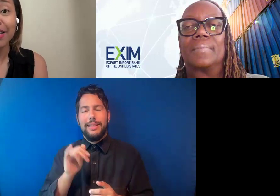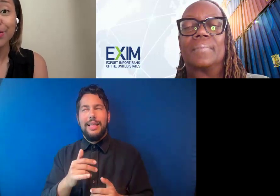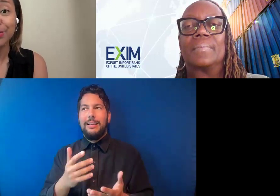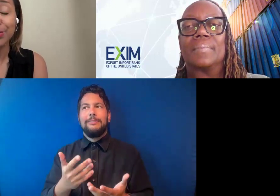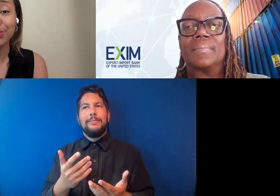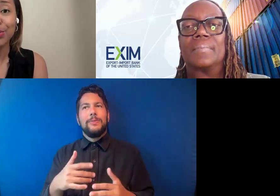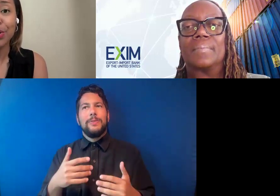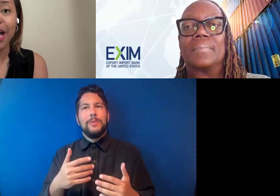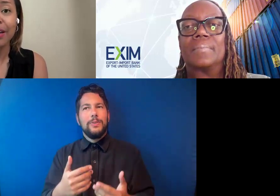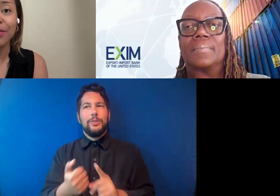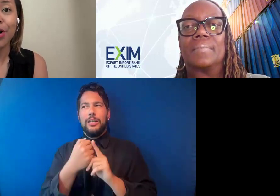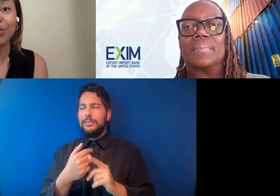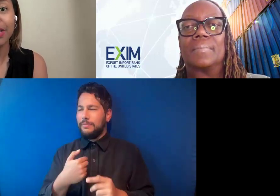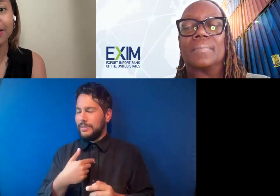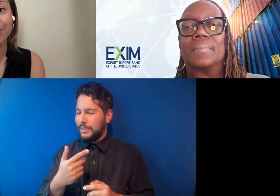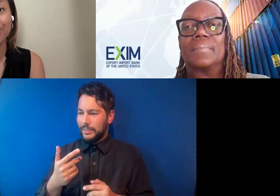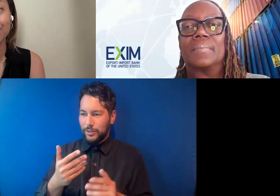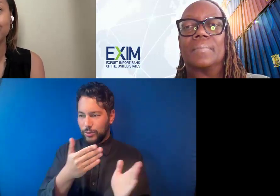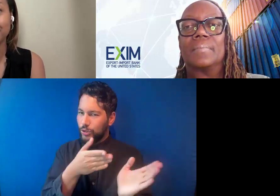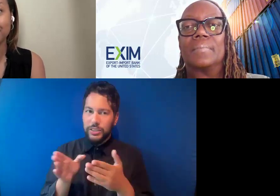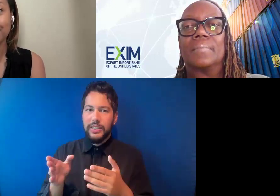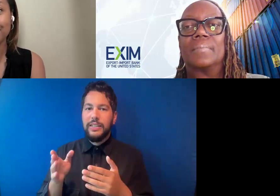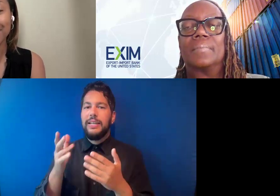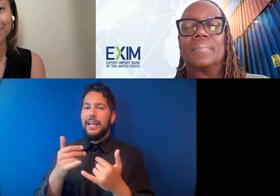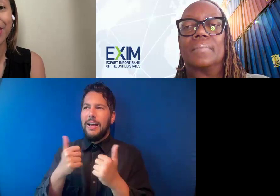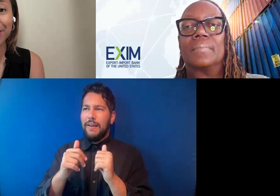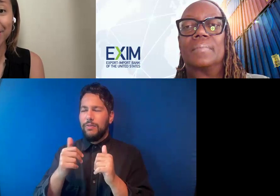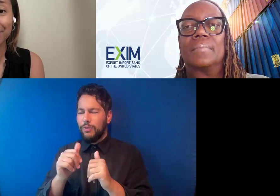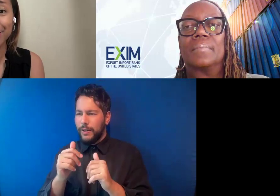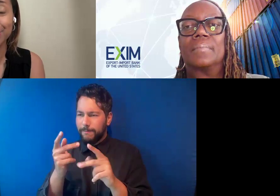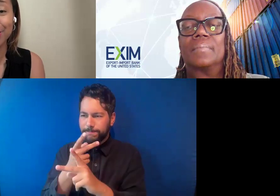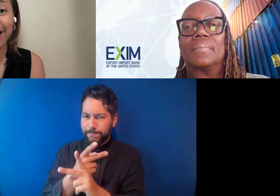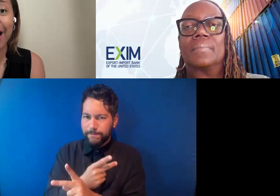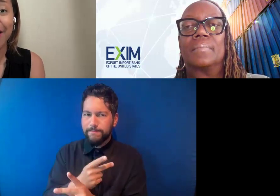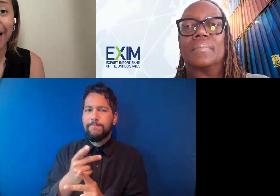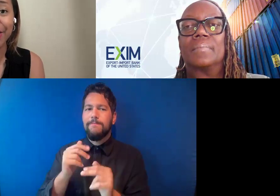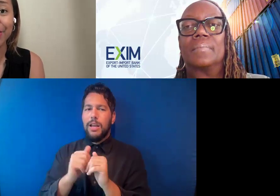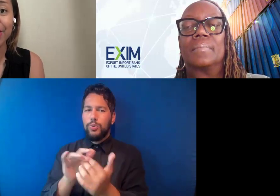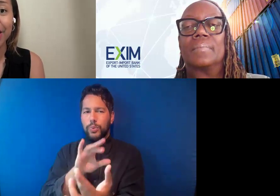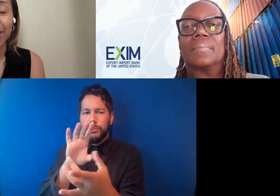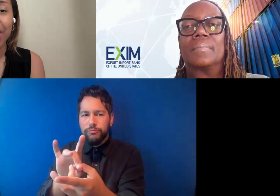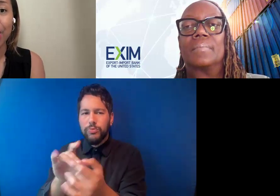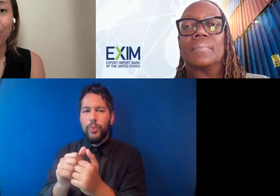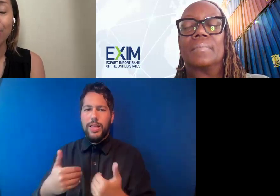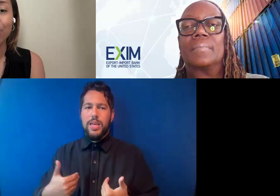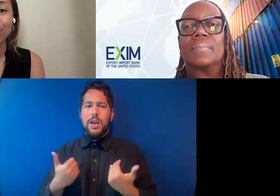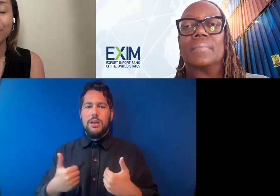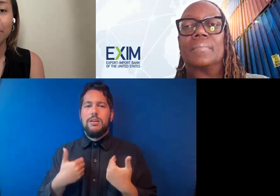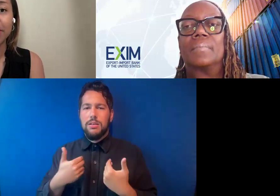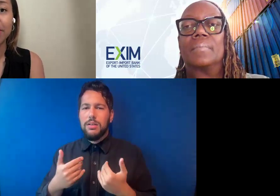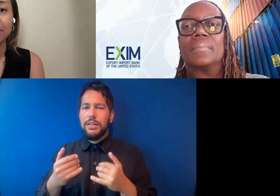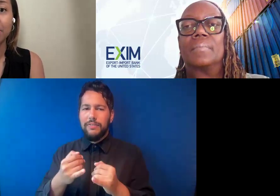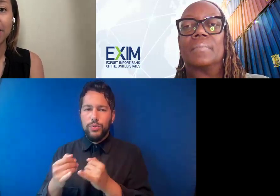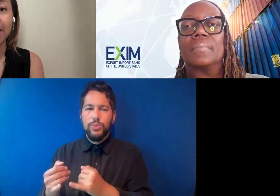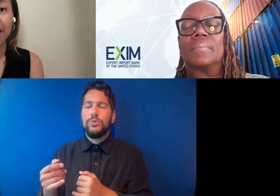curve. So I've had to, kind of hone into younger individuals. Like I've hired over